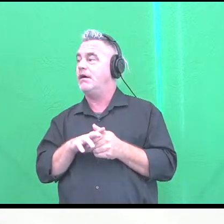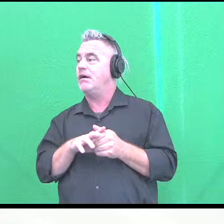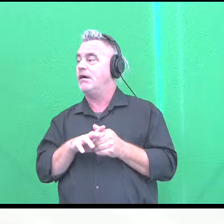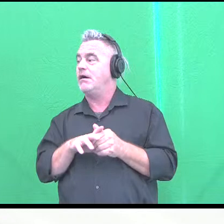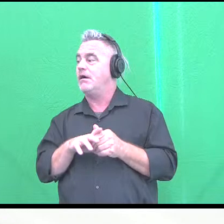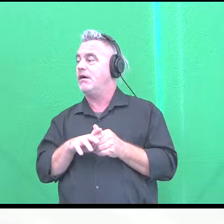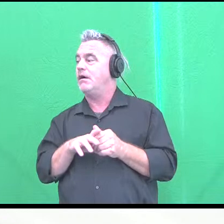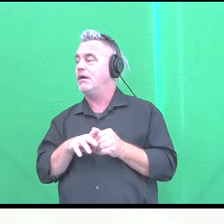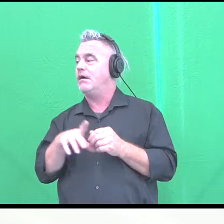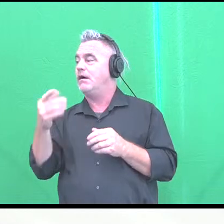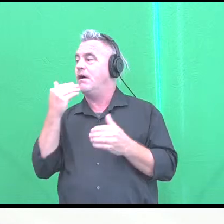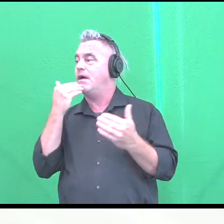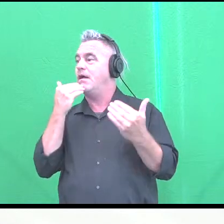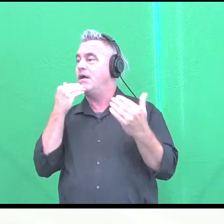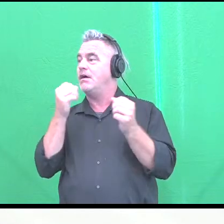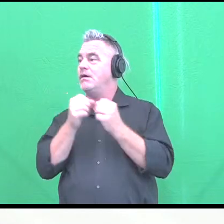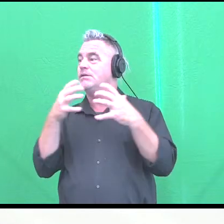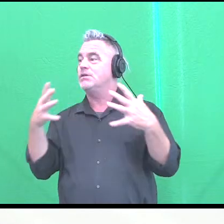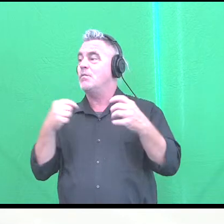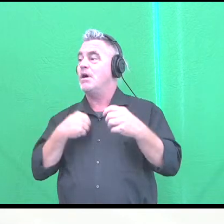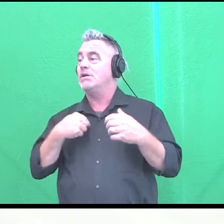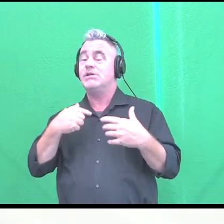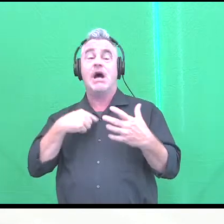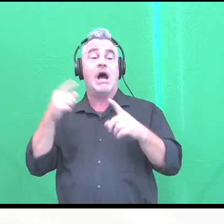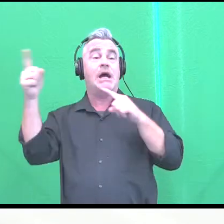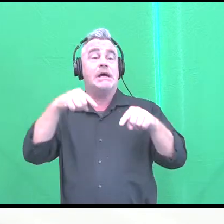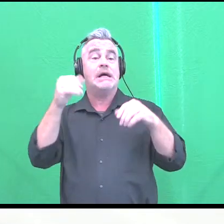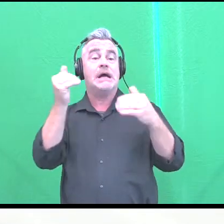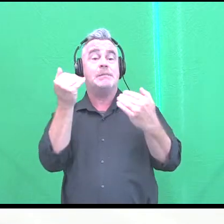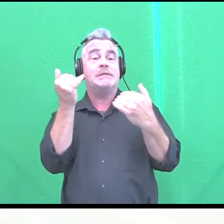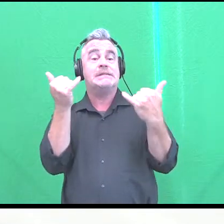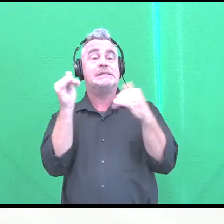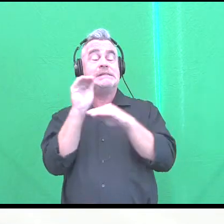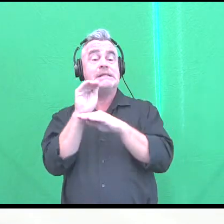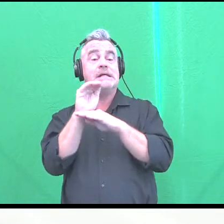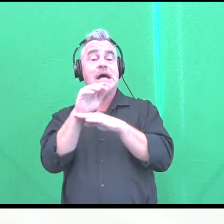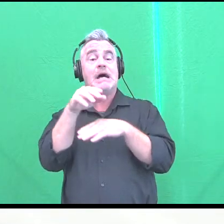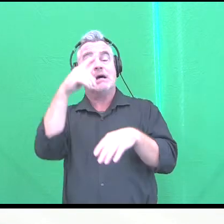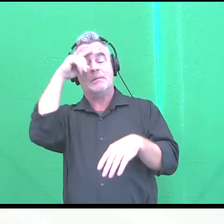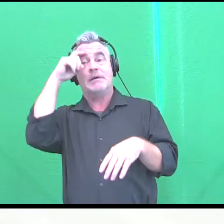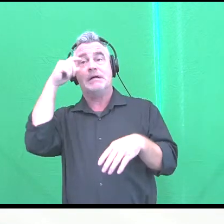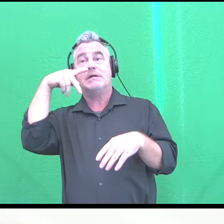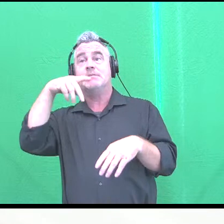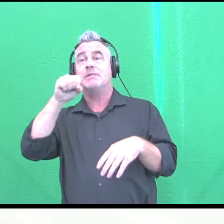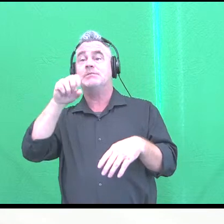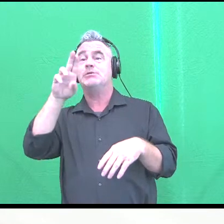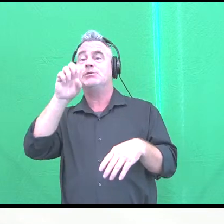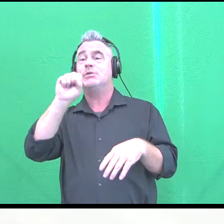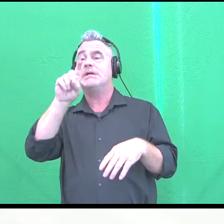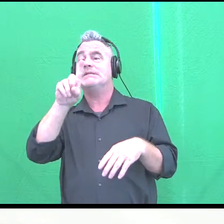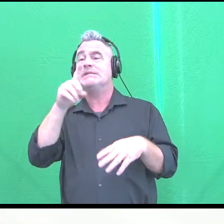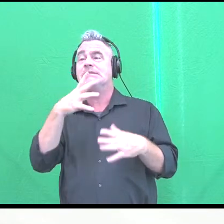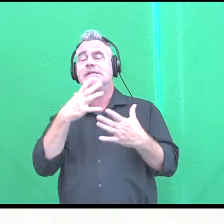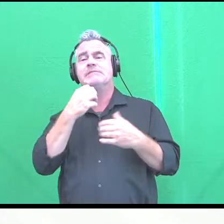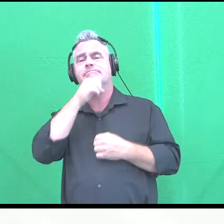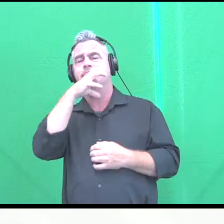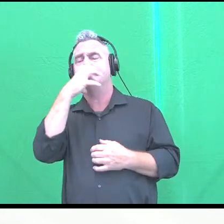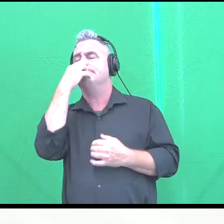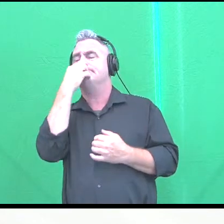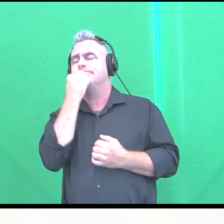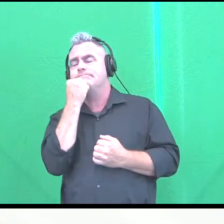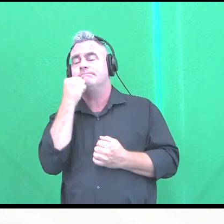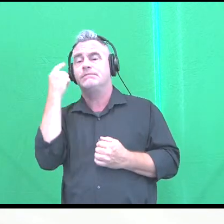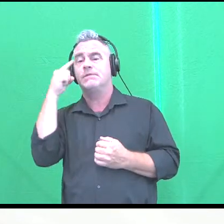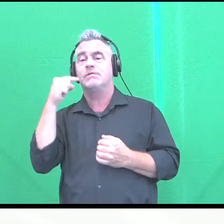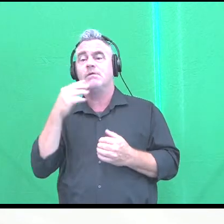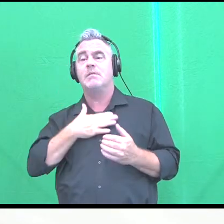Well, thank you so much. I just came tonight. Palm Springs Unified School District is near and dear to my heart as my